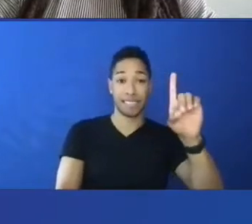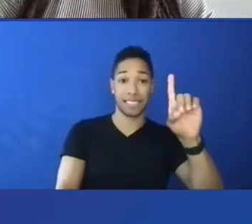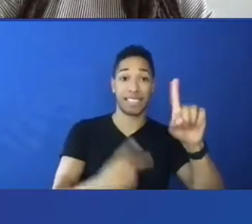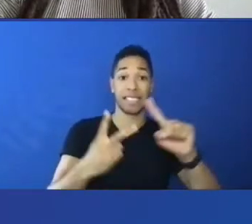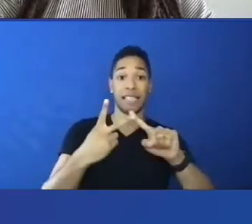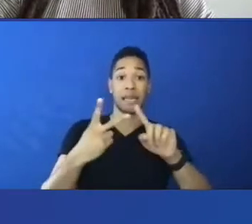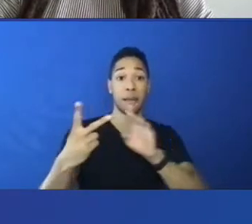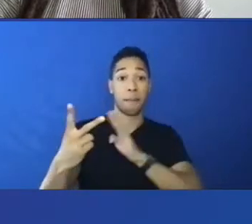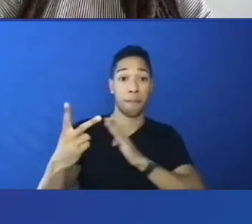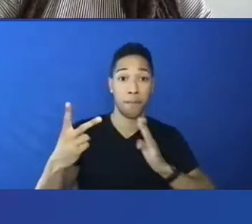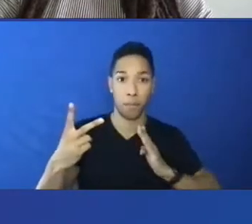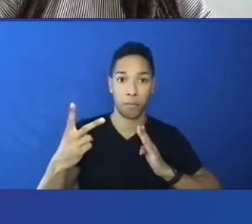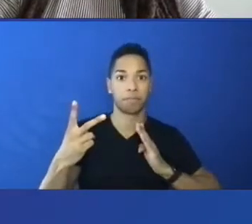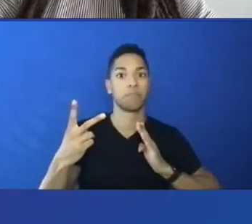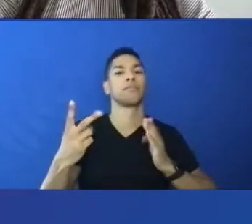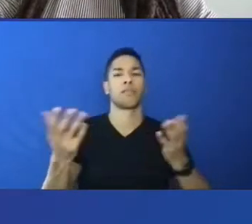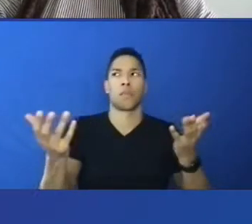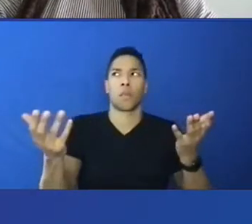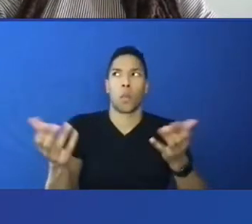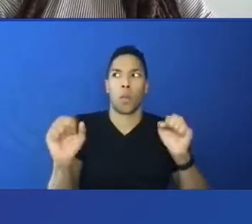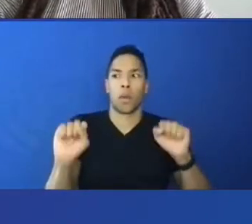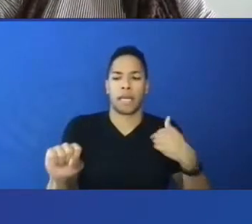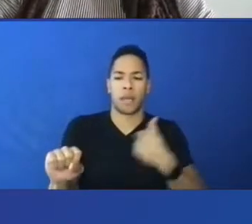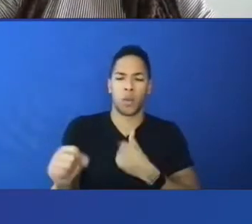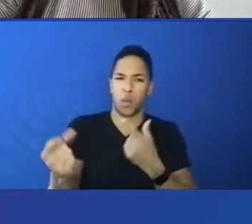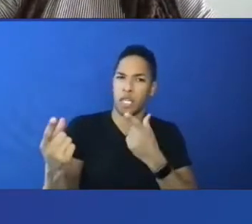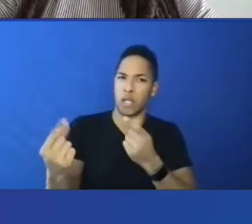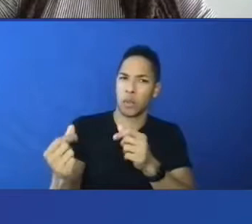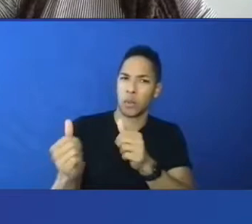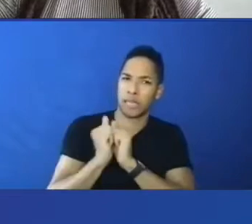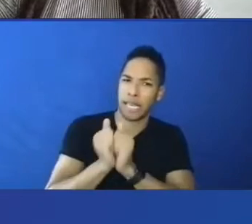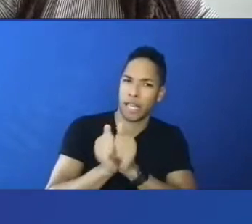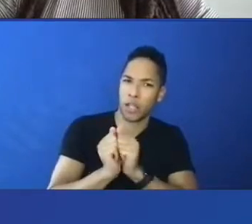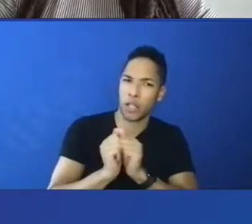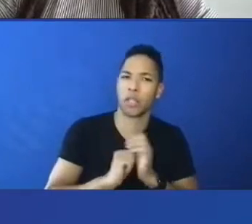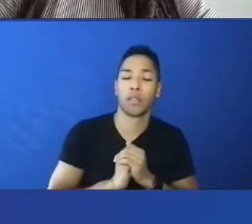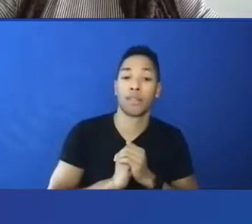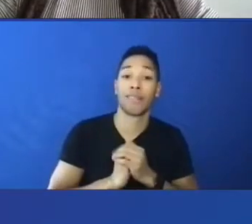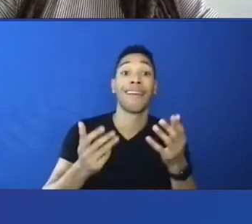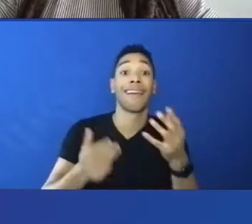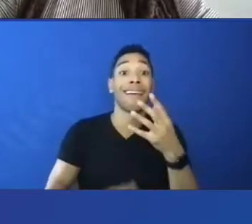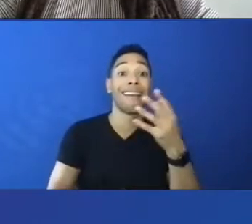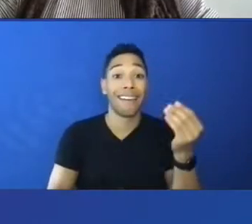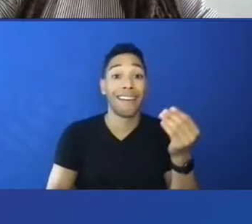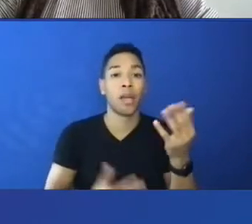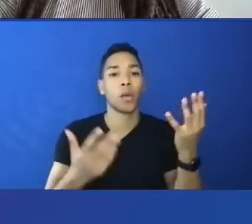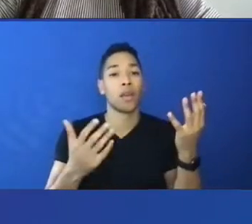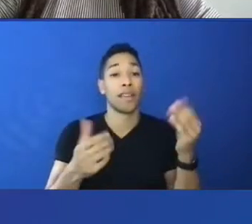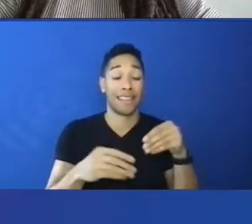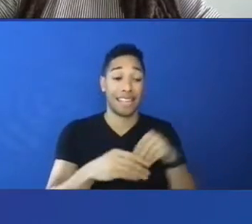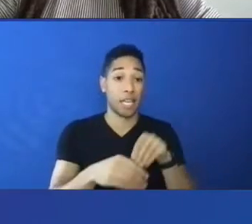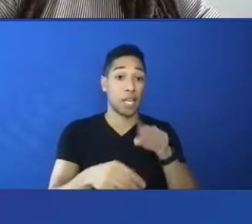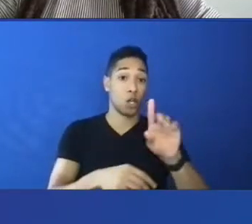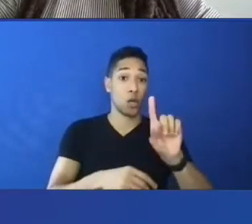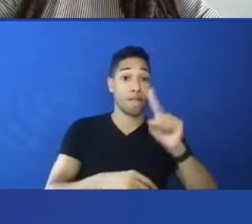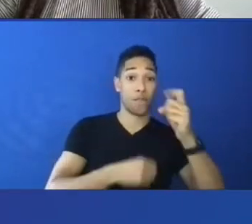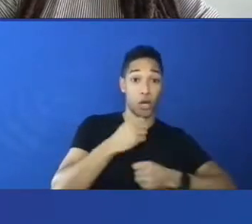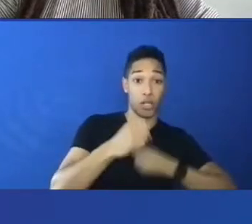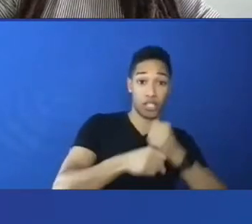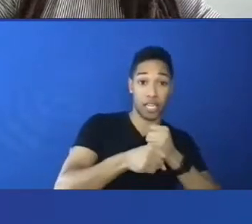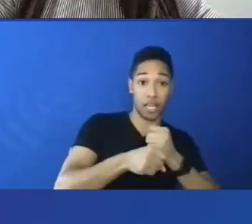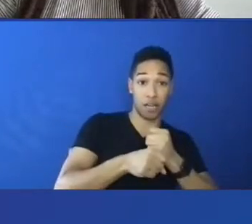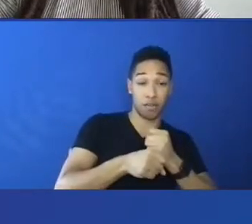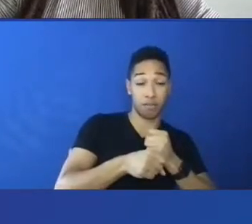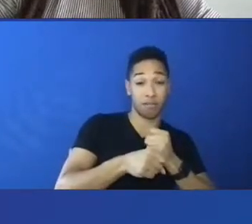the board, like, what can we do? You know, and also what helps you the most in year one, maybe different than year two, year